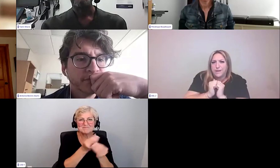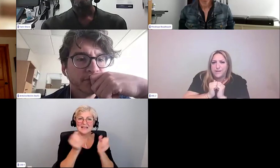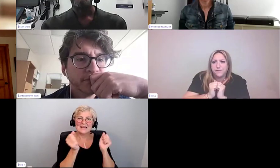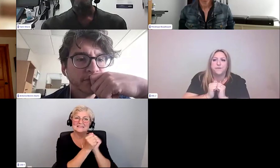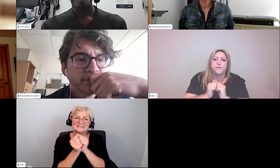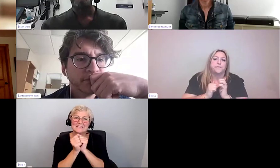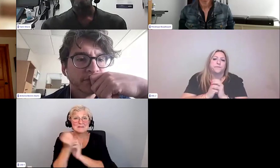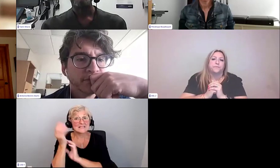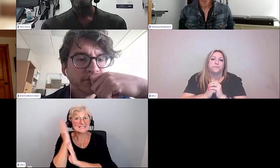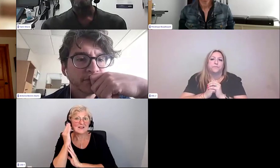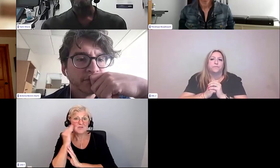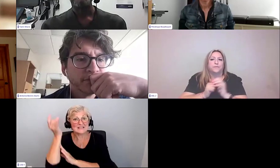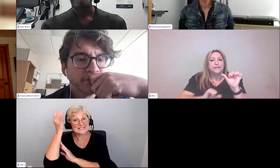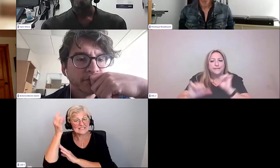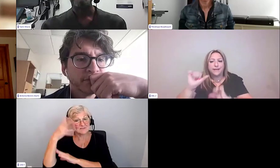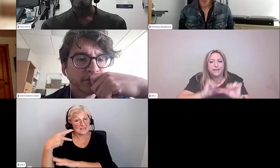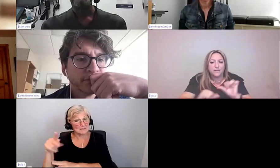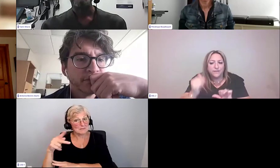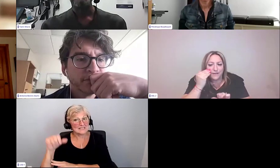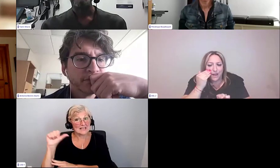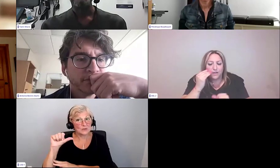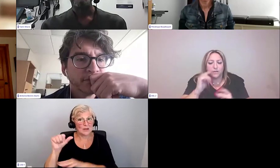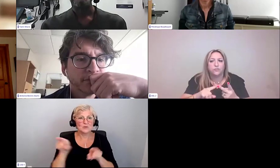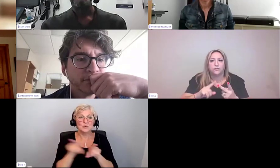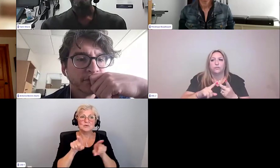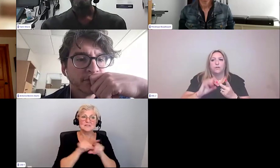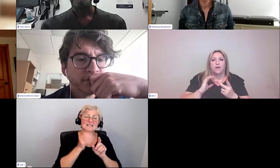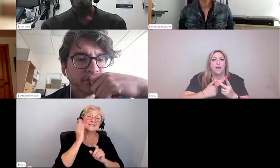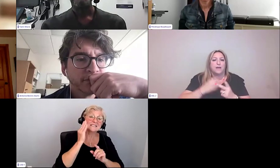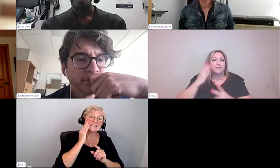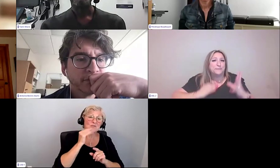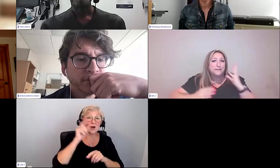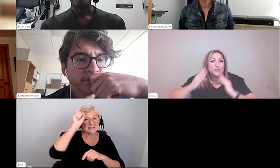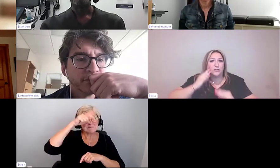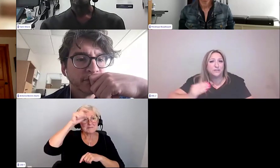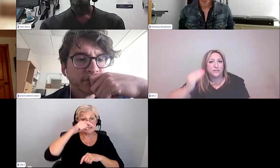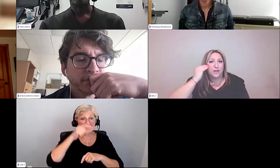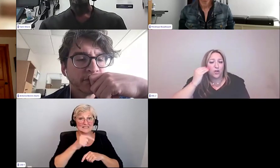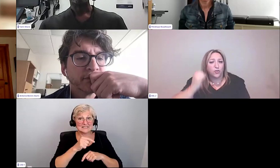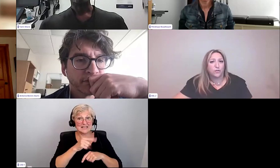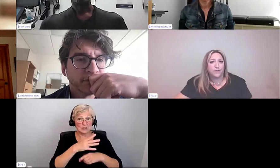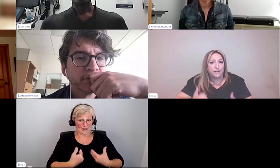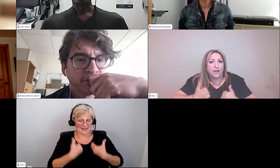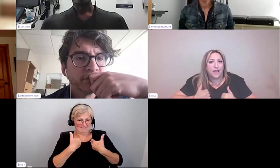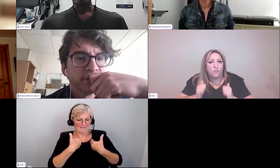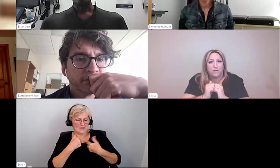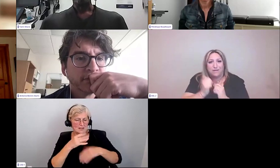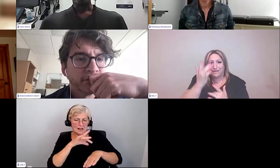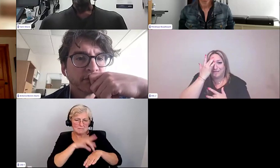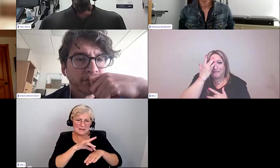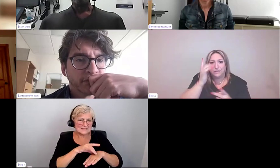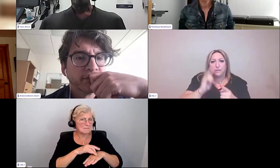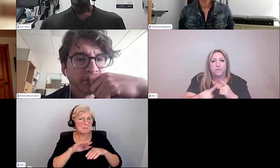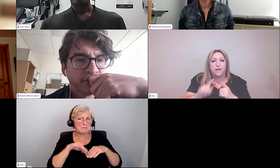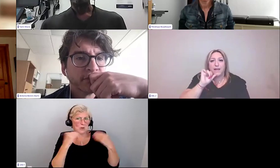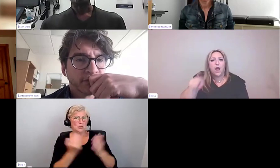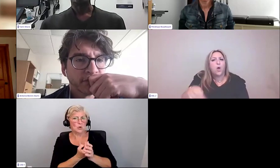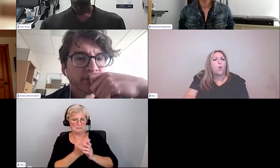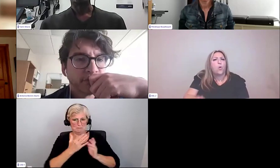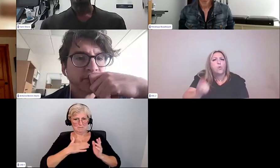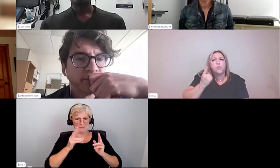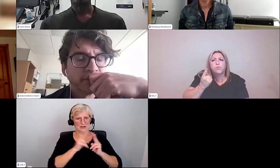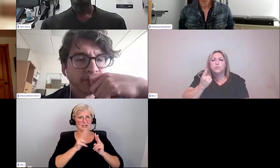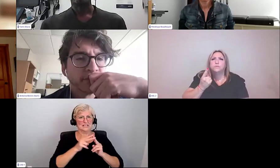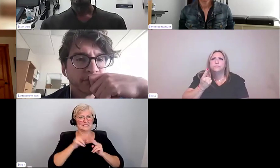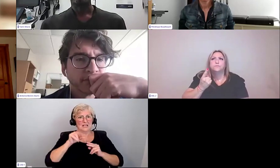our scientific knowledge, our experiential knowledge of life with illness, but not just this, all